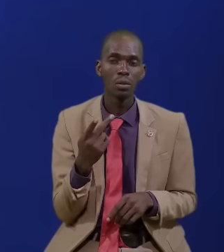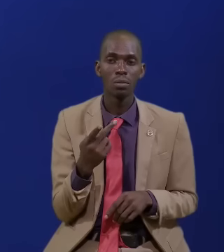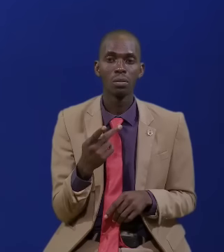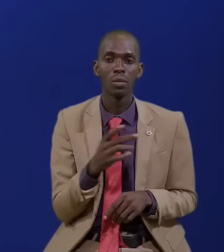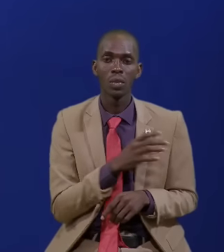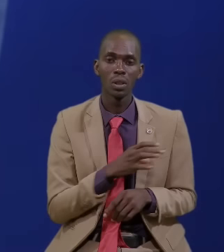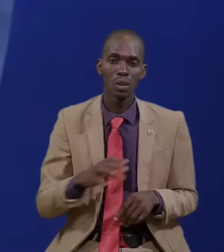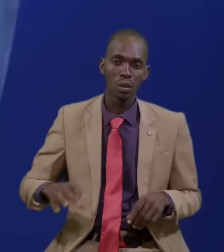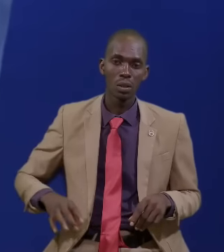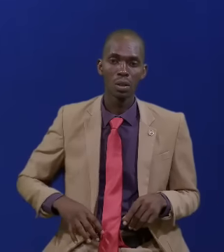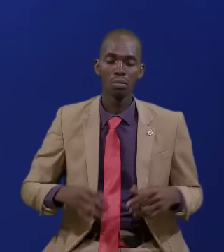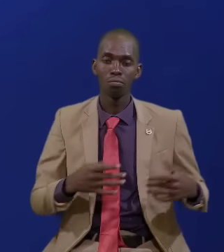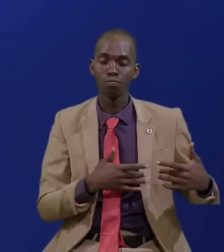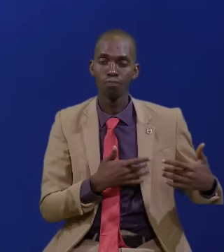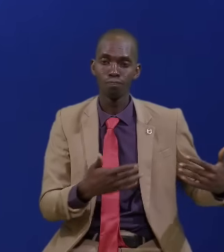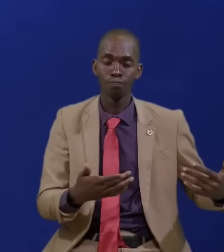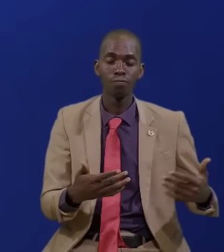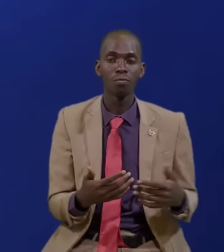look at three things.